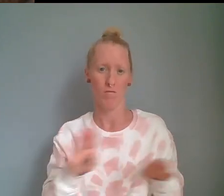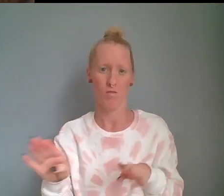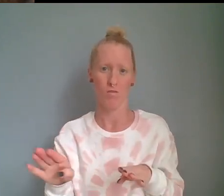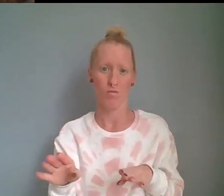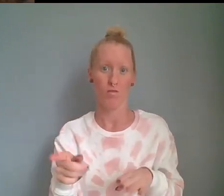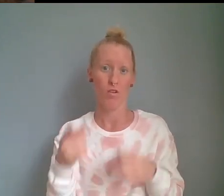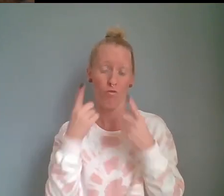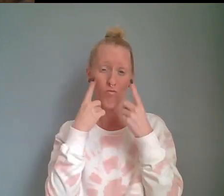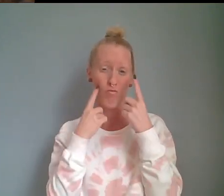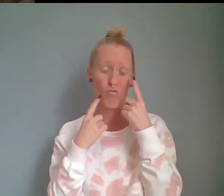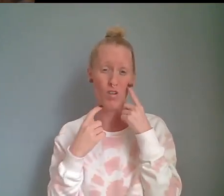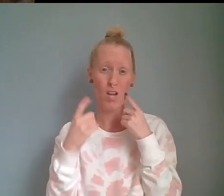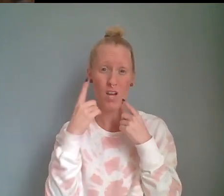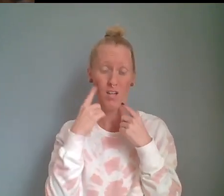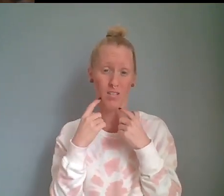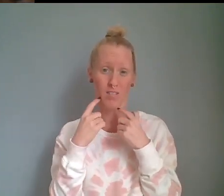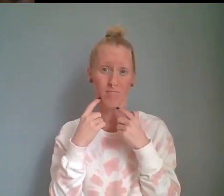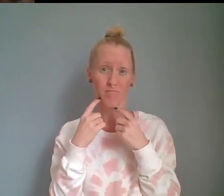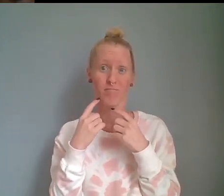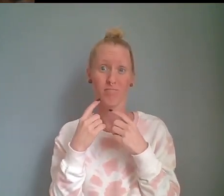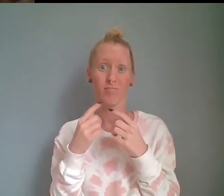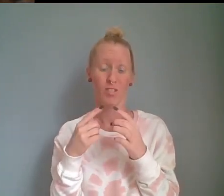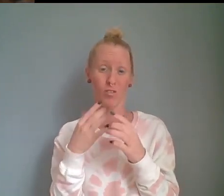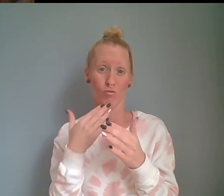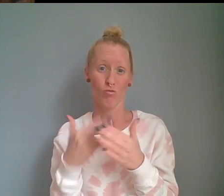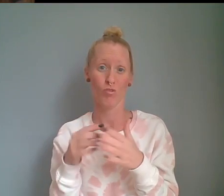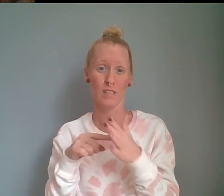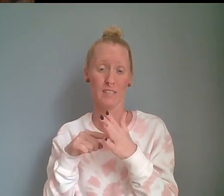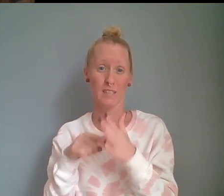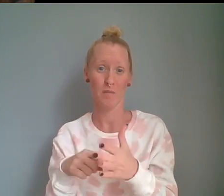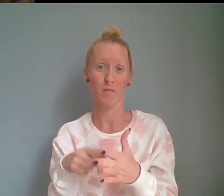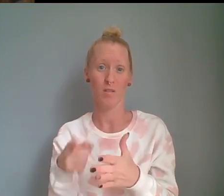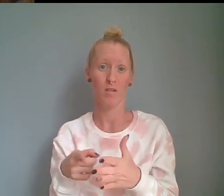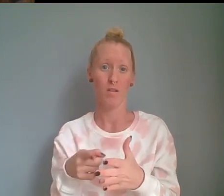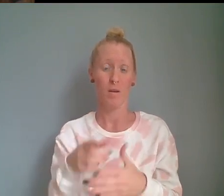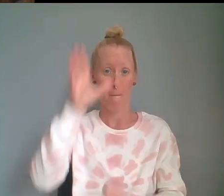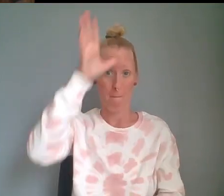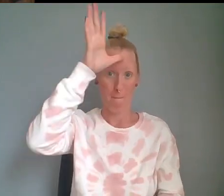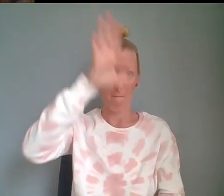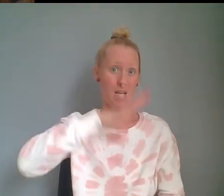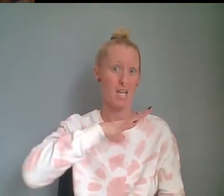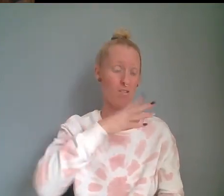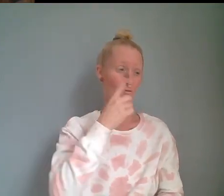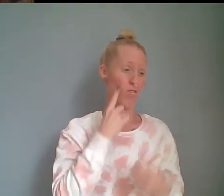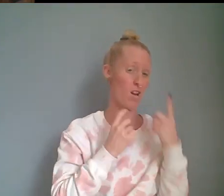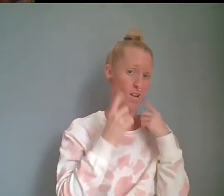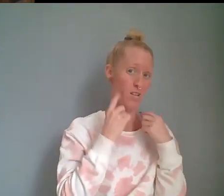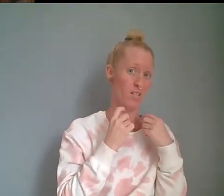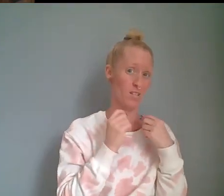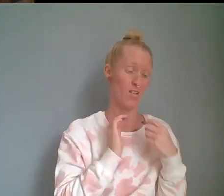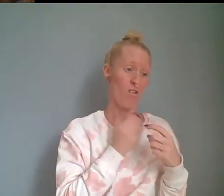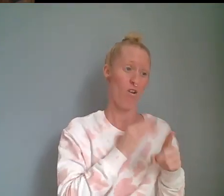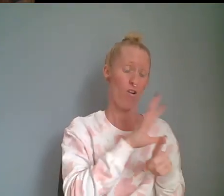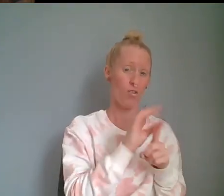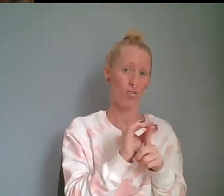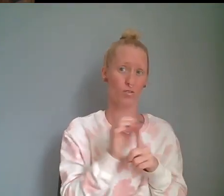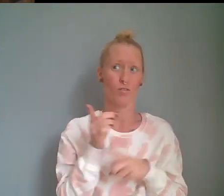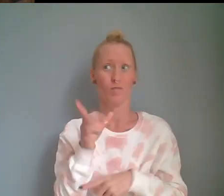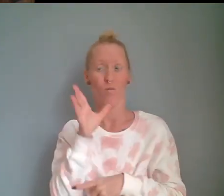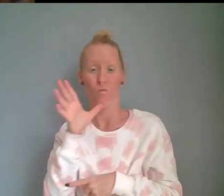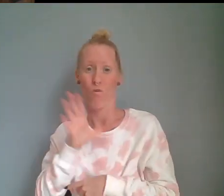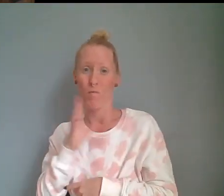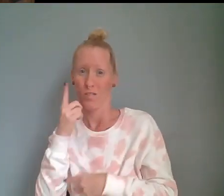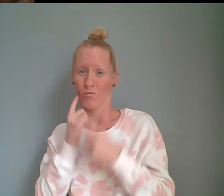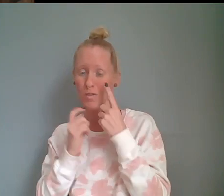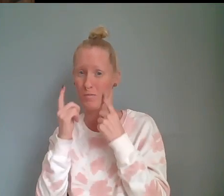good example. A man crying in our culture is seen as fairly unusual, whereas a woman crying is seen as